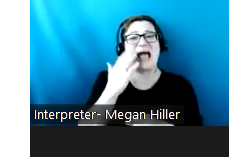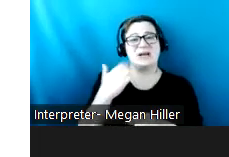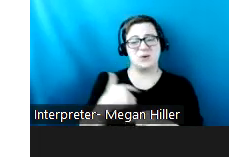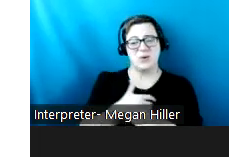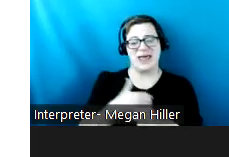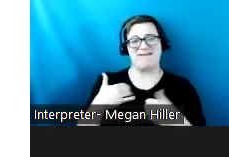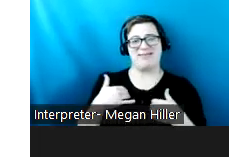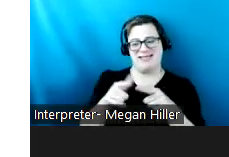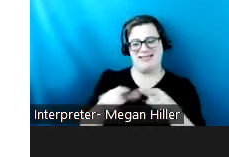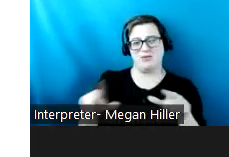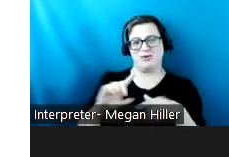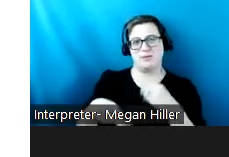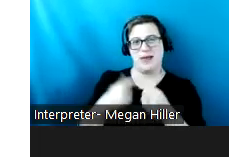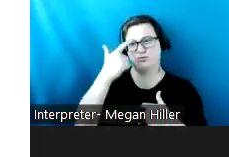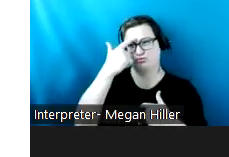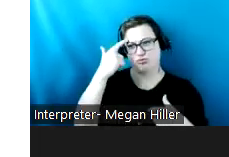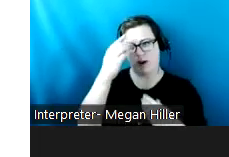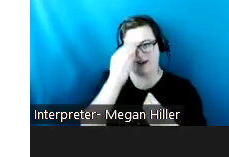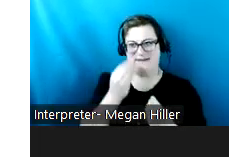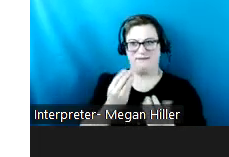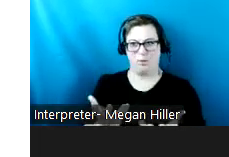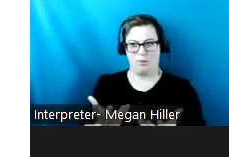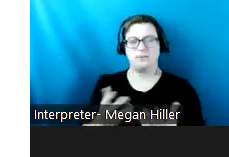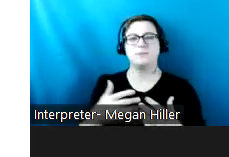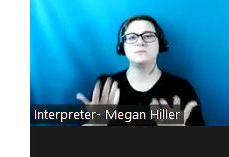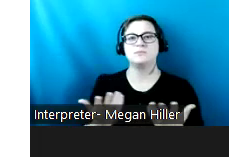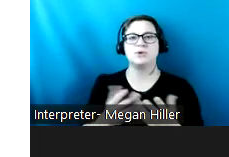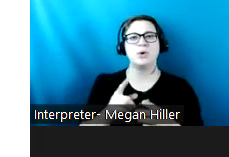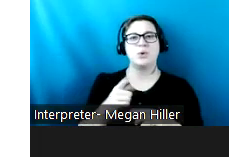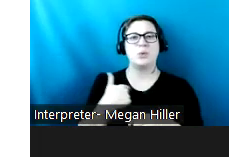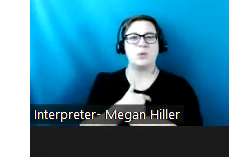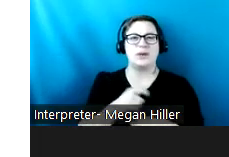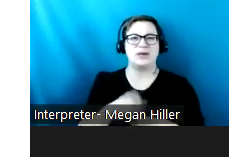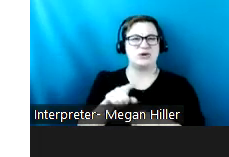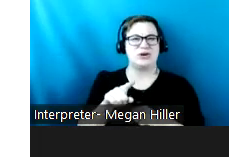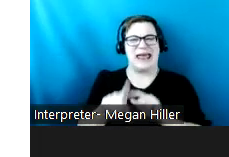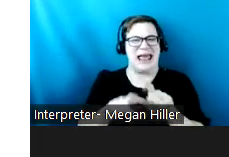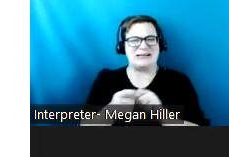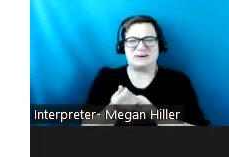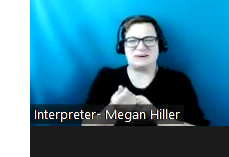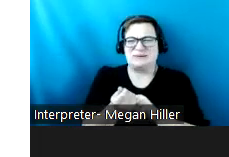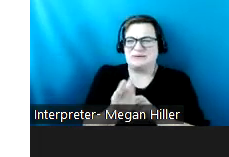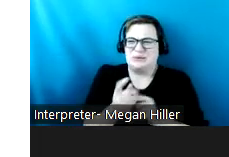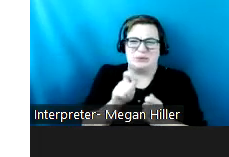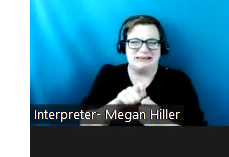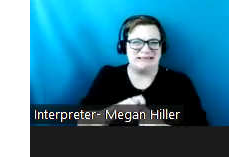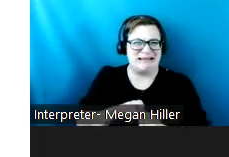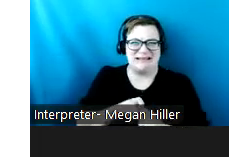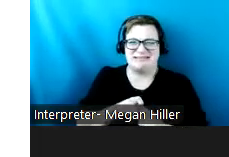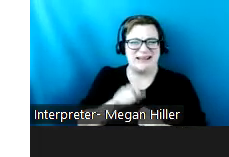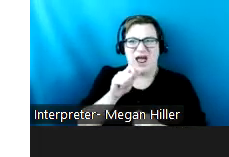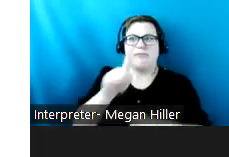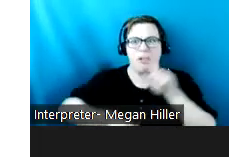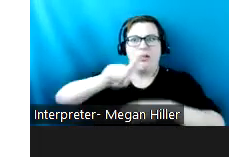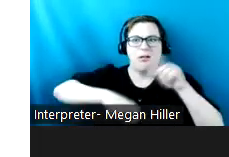trauma informed. So really asking the fewest questions or the fewest amount of detail to be able to get to that. So I would